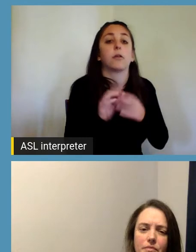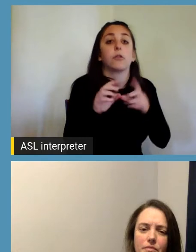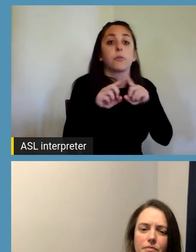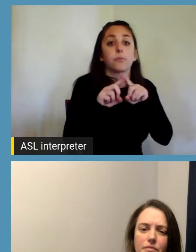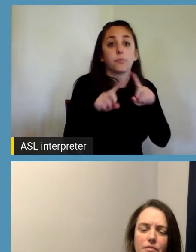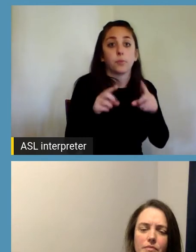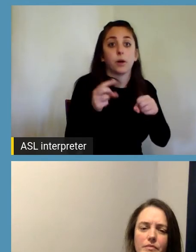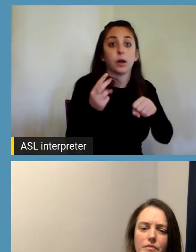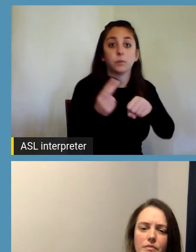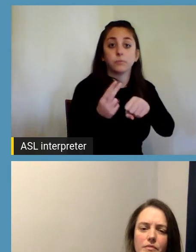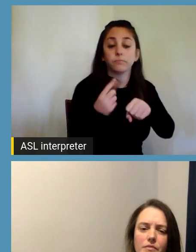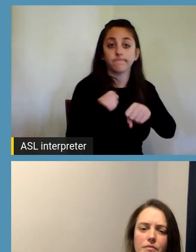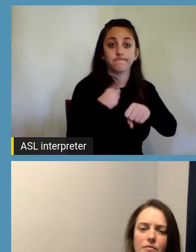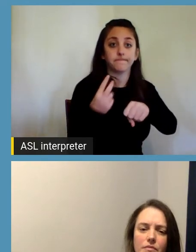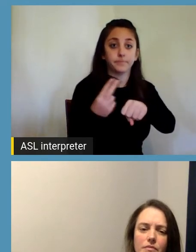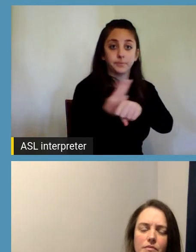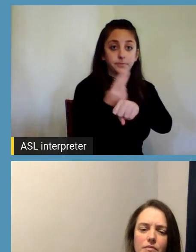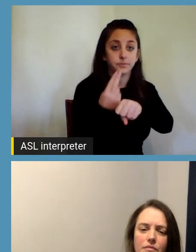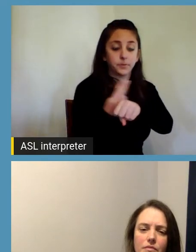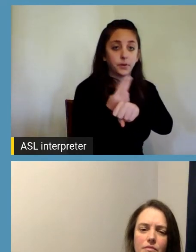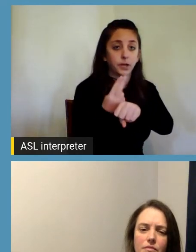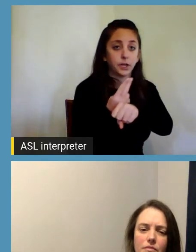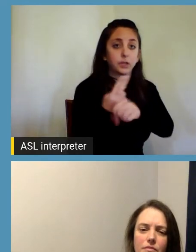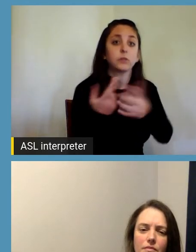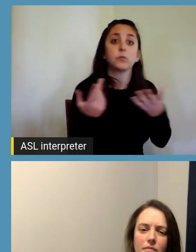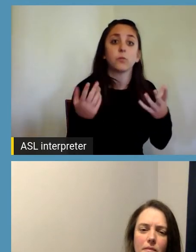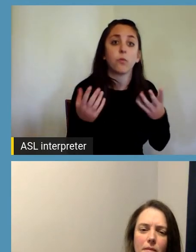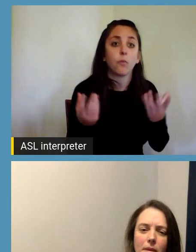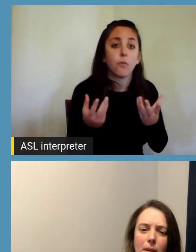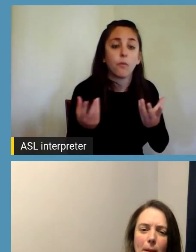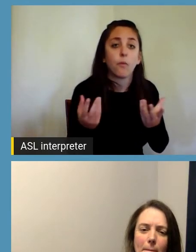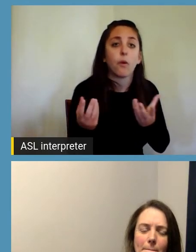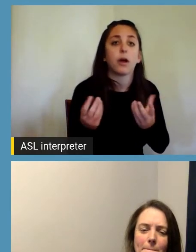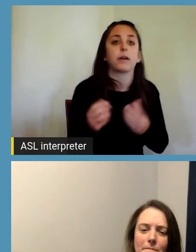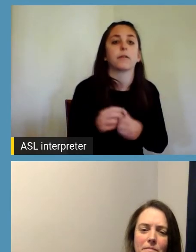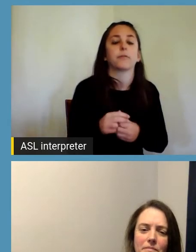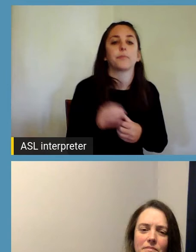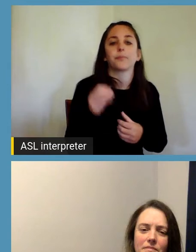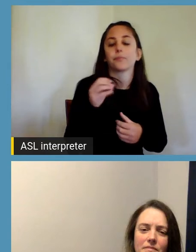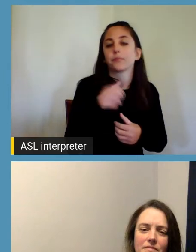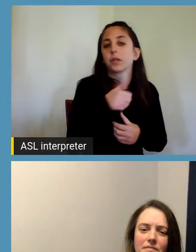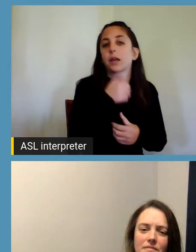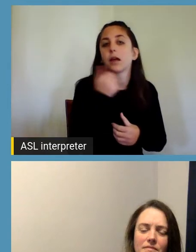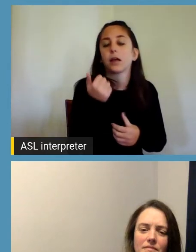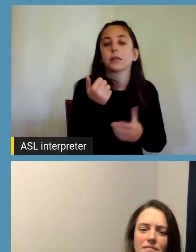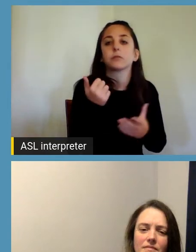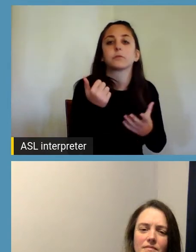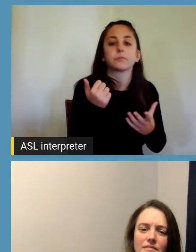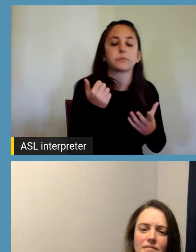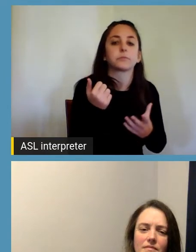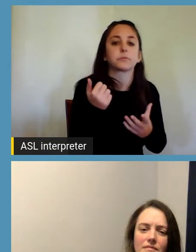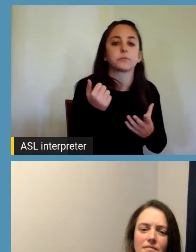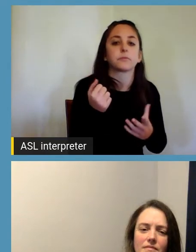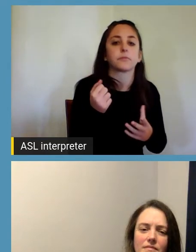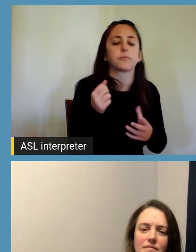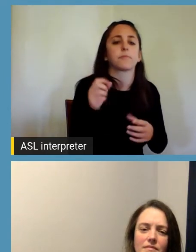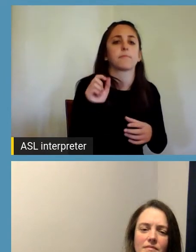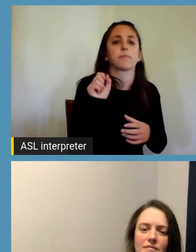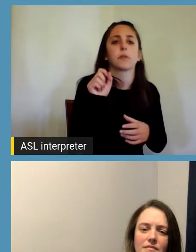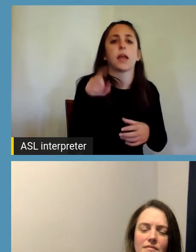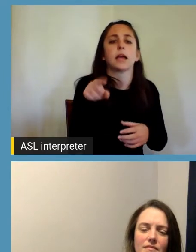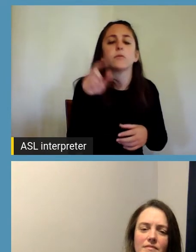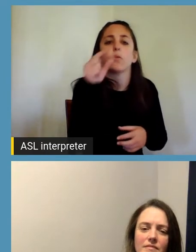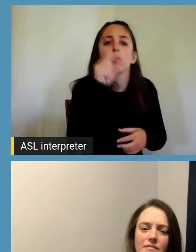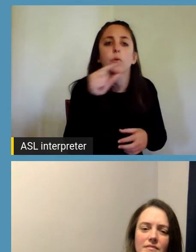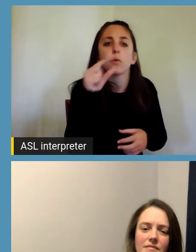use it as another tactic of my promotion. So I ask for Google reviews in our